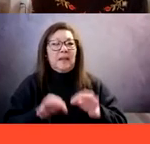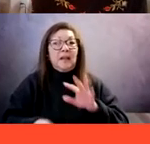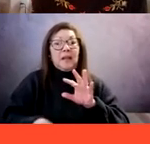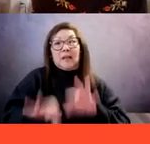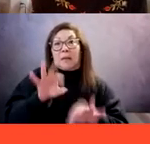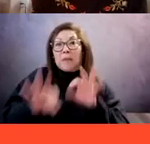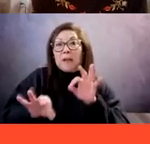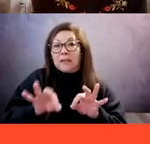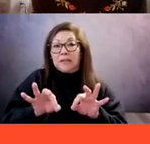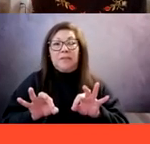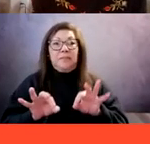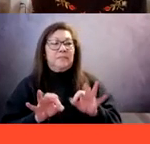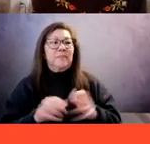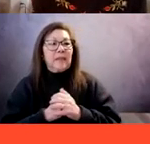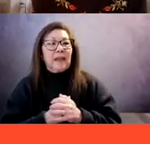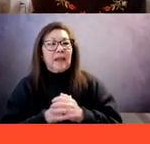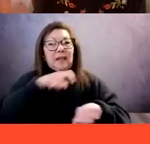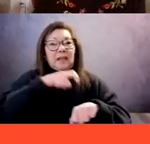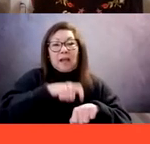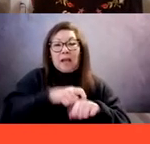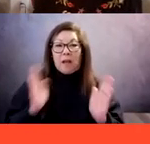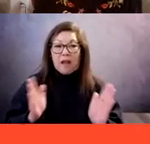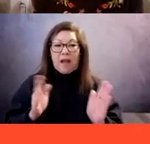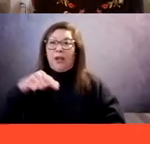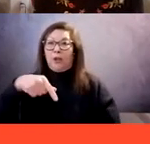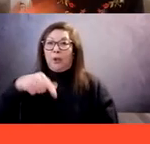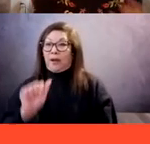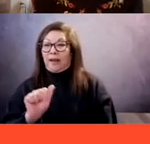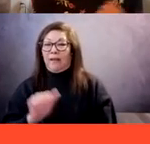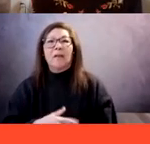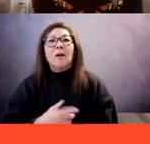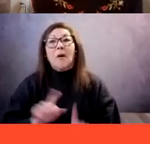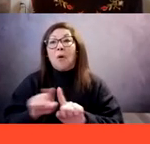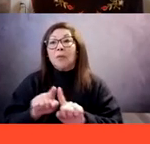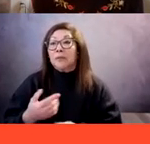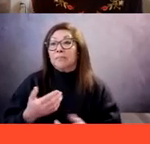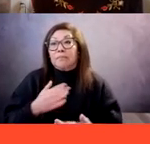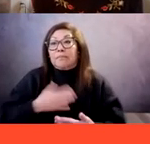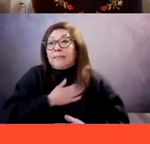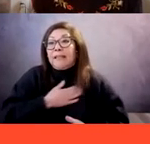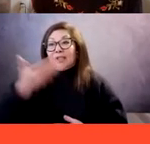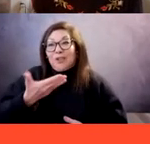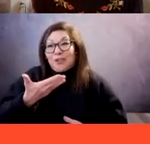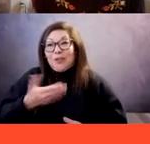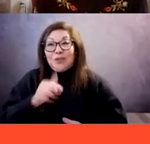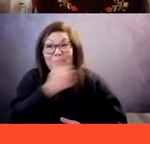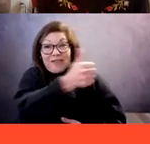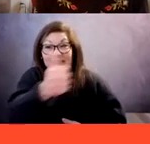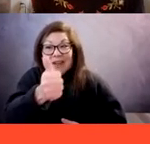criteria, the timeline, and Q&A. Oh, I'm also meant to ask you, please introduce yourself in the chat so we know who's